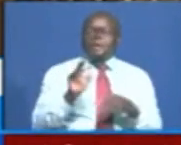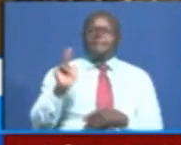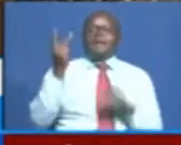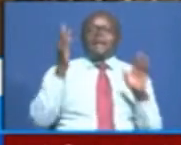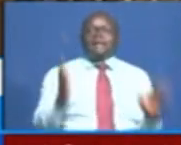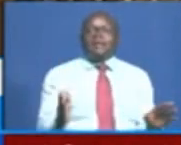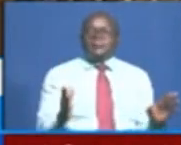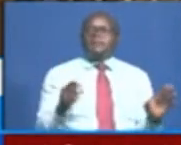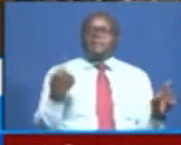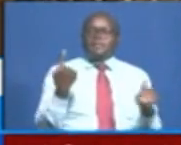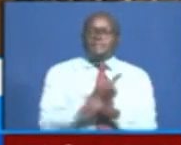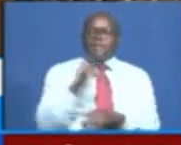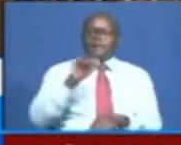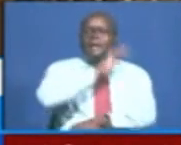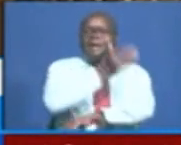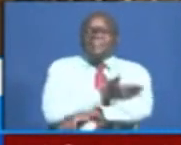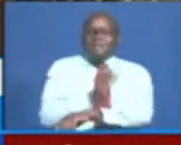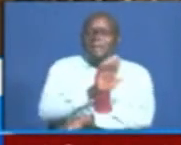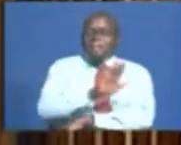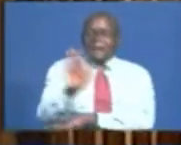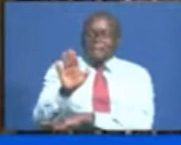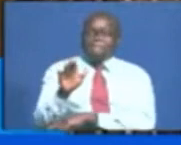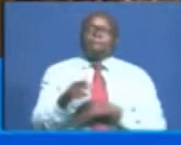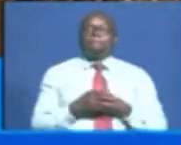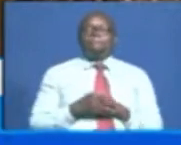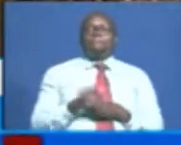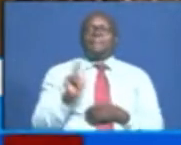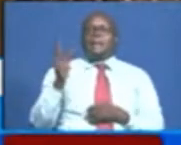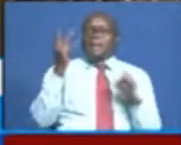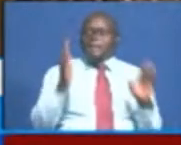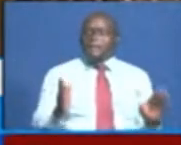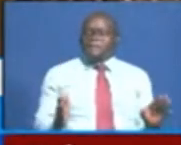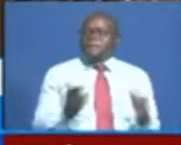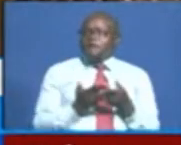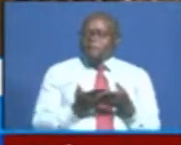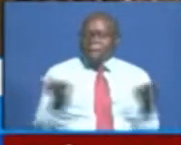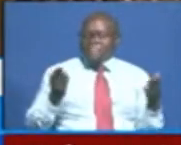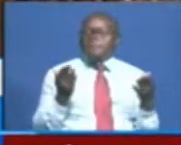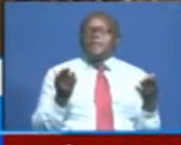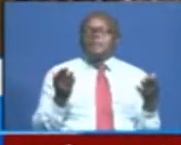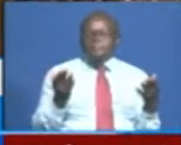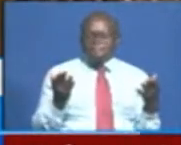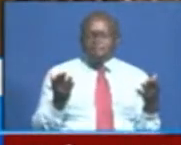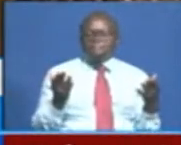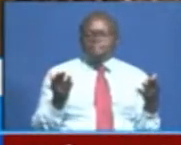the different capacities. Kenyans from all walks of life